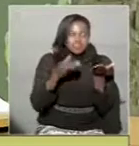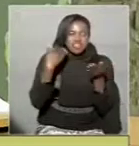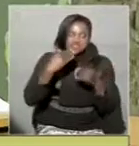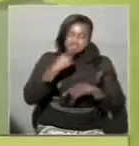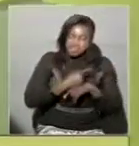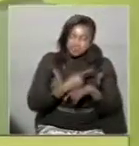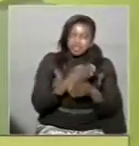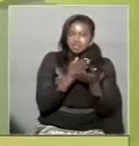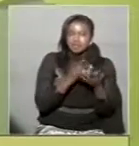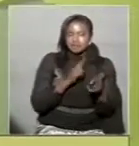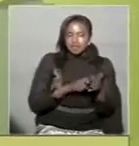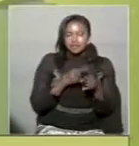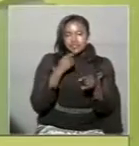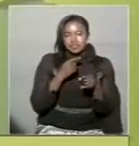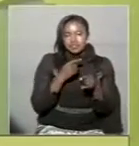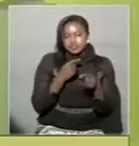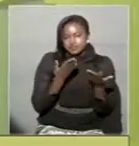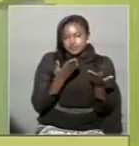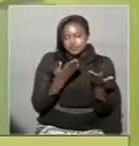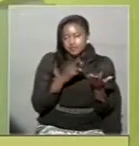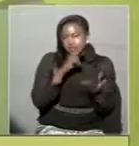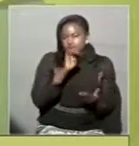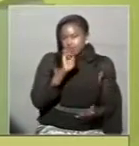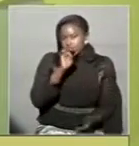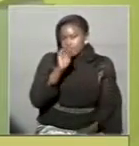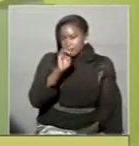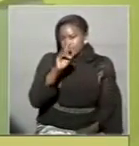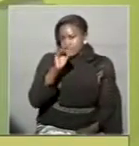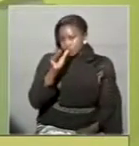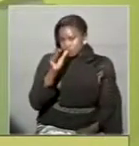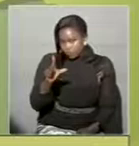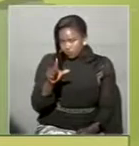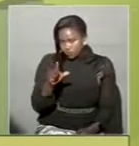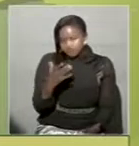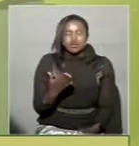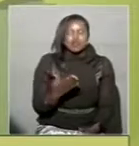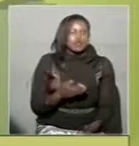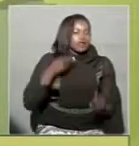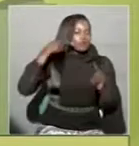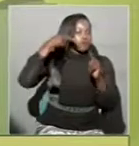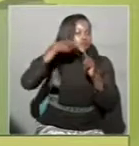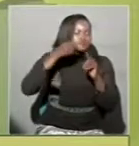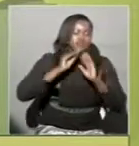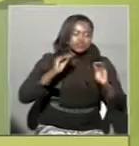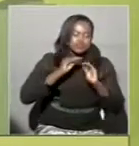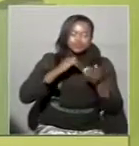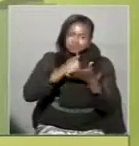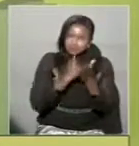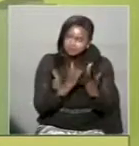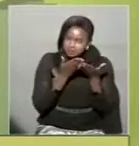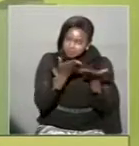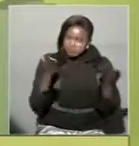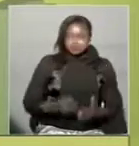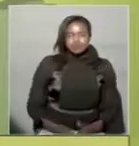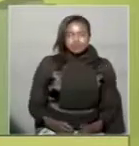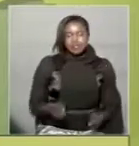they call it remedial. And so that every learner, because the purpose of the education sector being there and for any